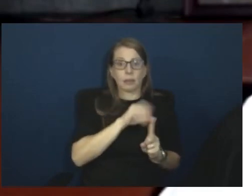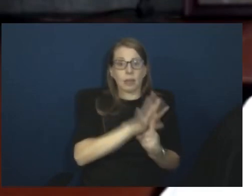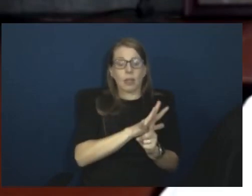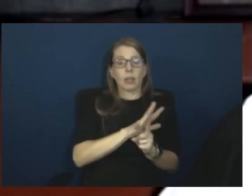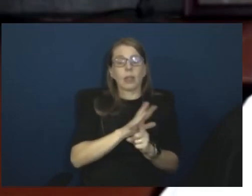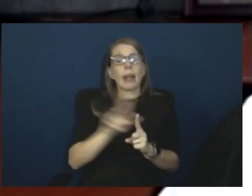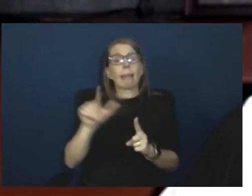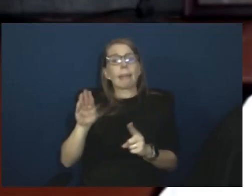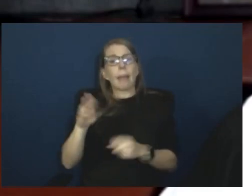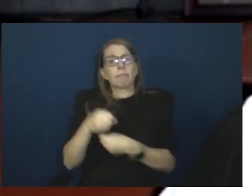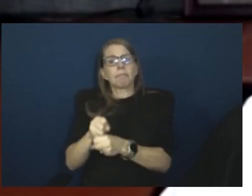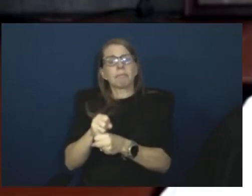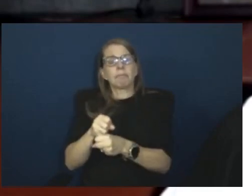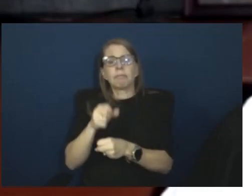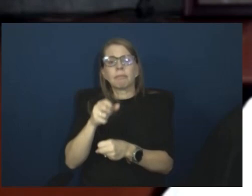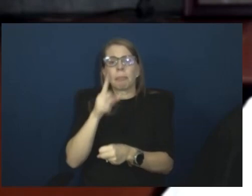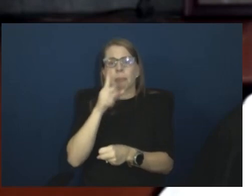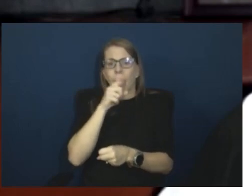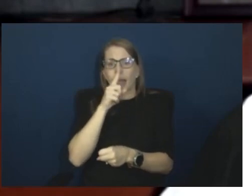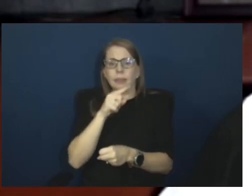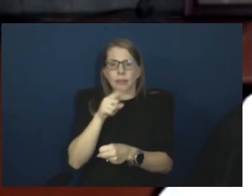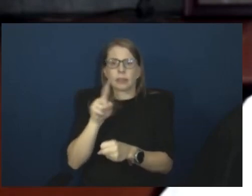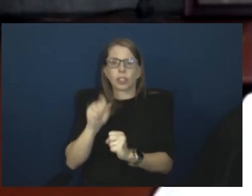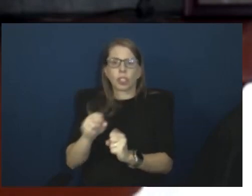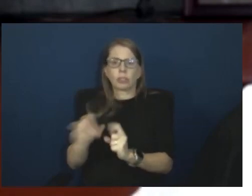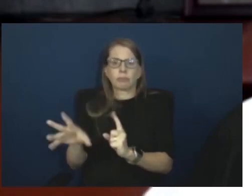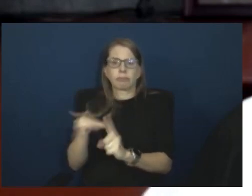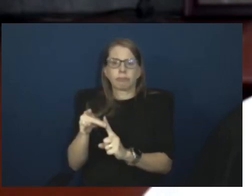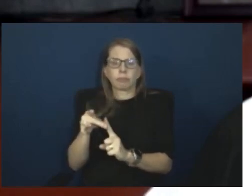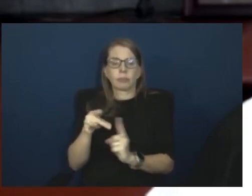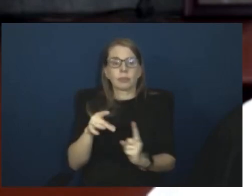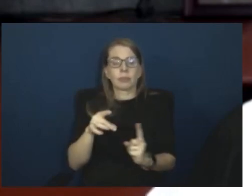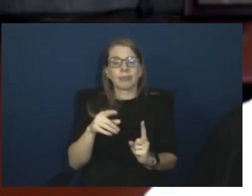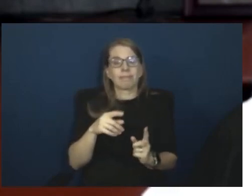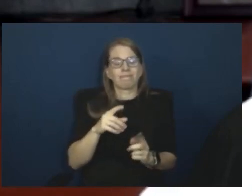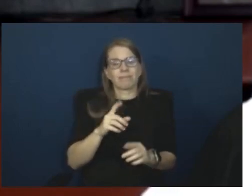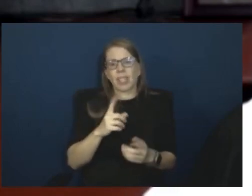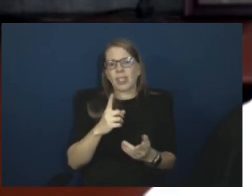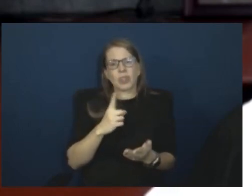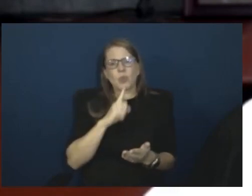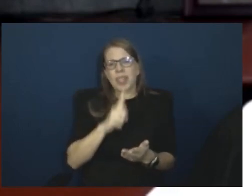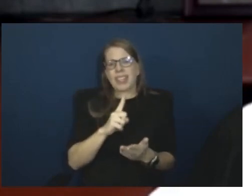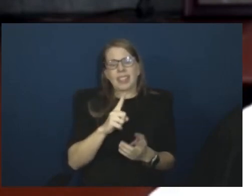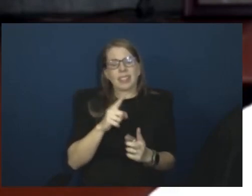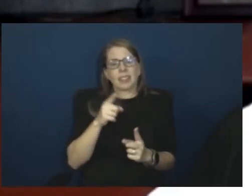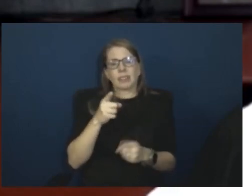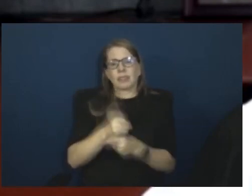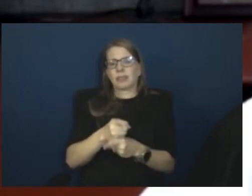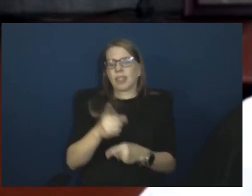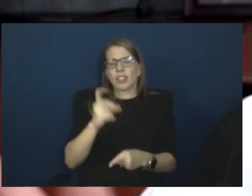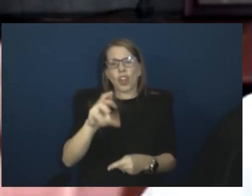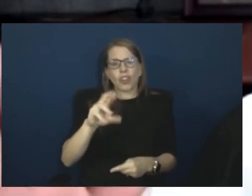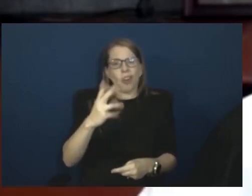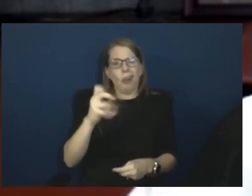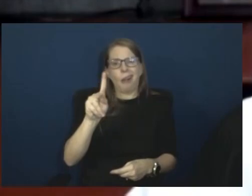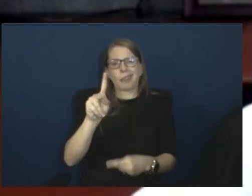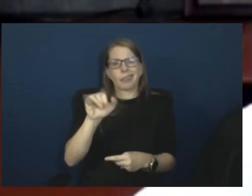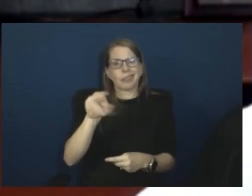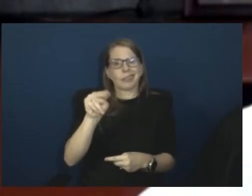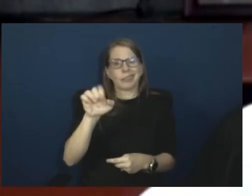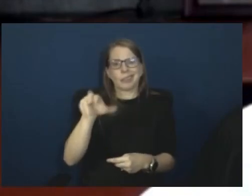to infect. And Dr. Hawkins was correct. This is a sign that this virus was not passaged in any